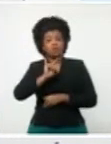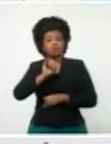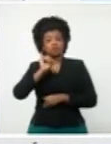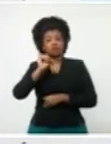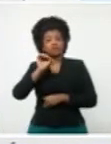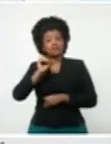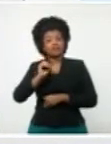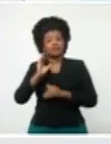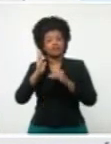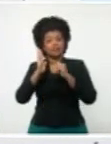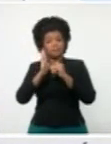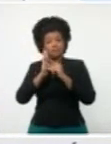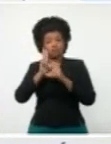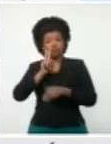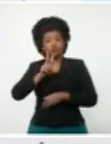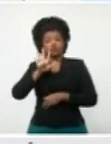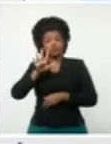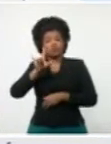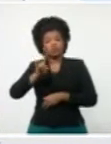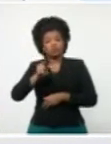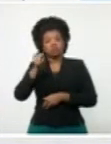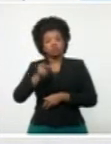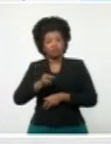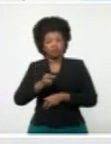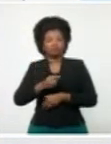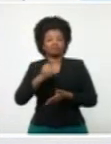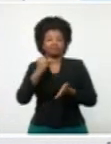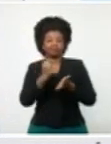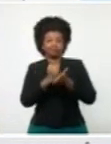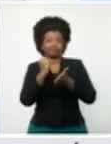401,970 deaths for a lethality of 5.78.